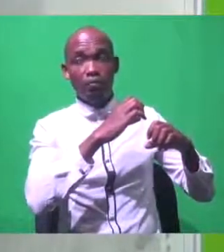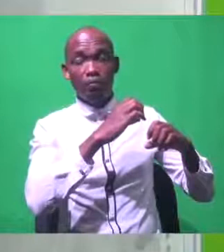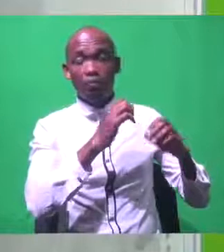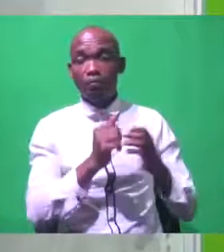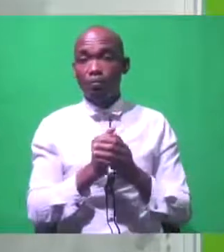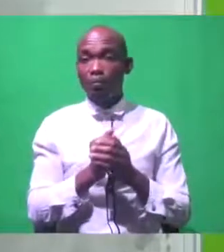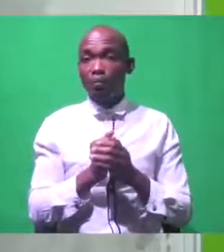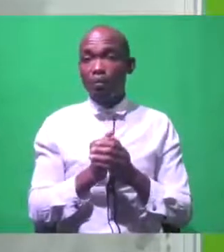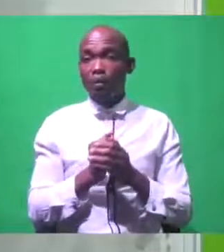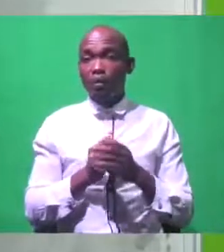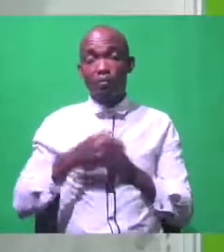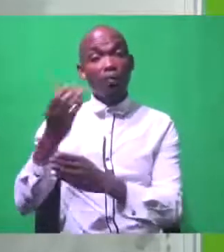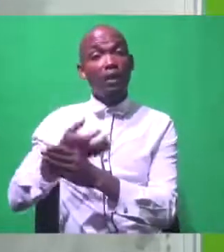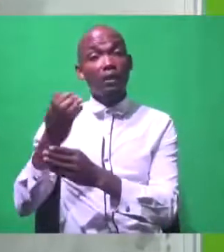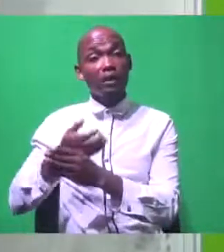practices.